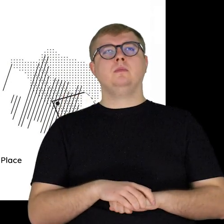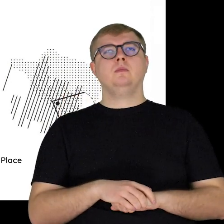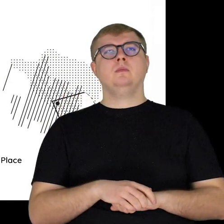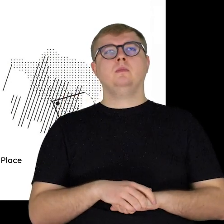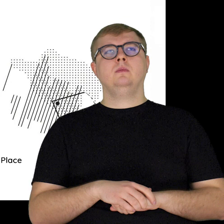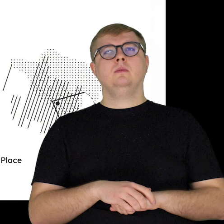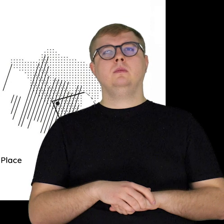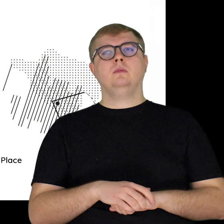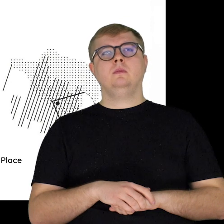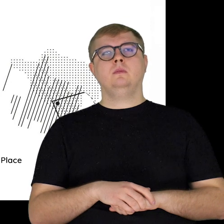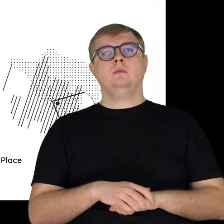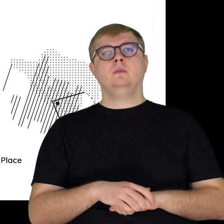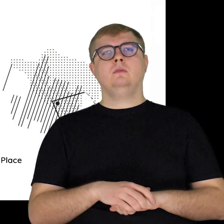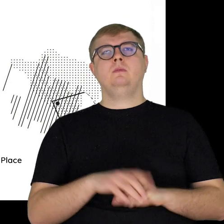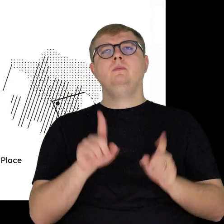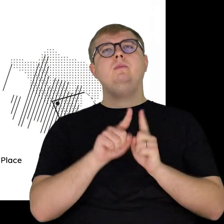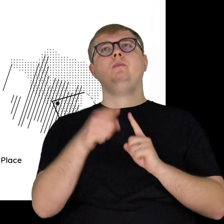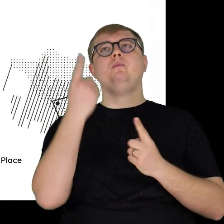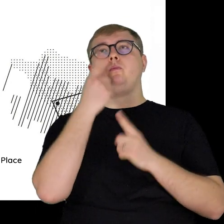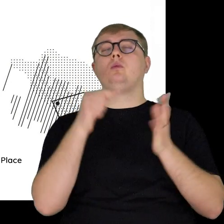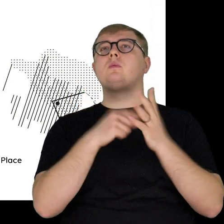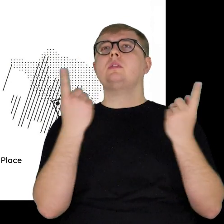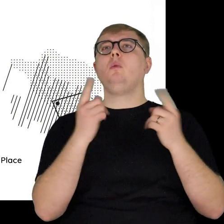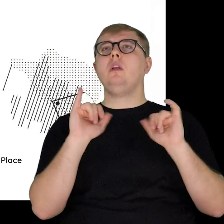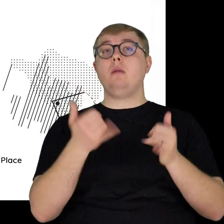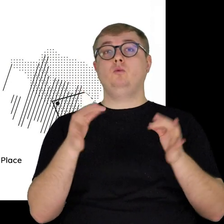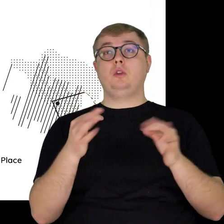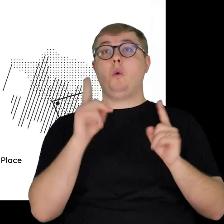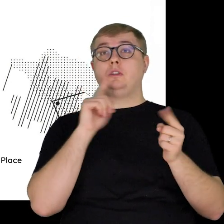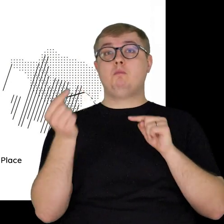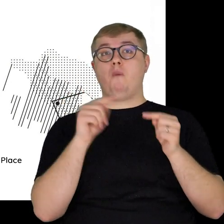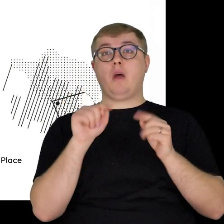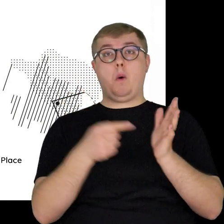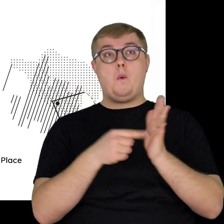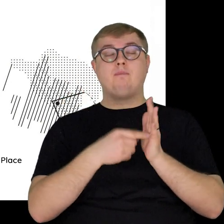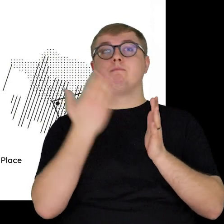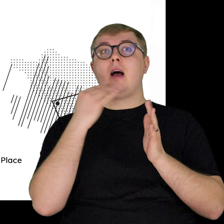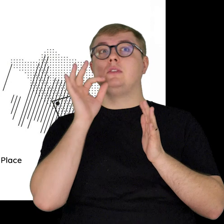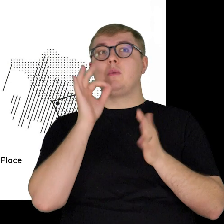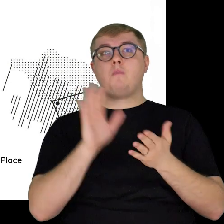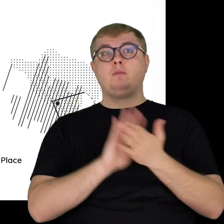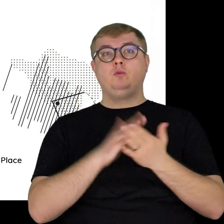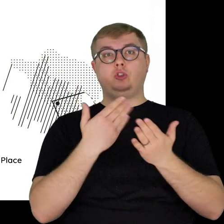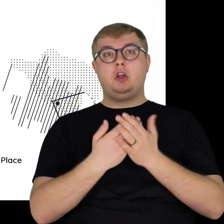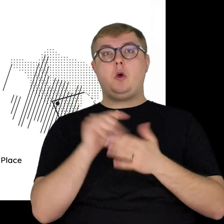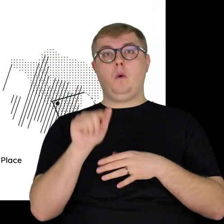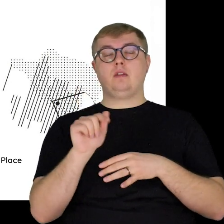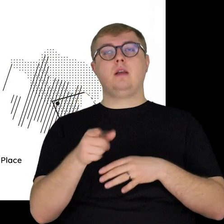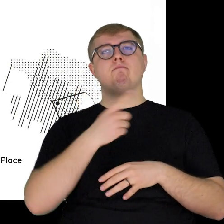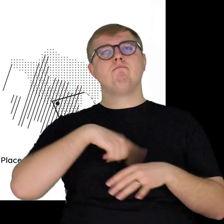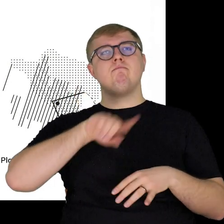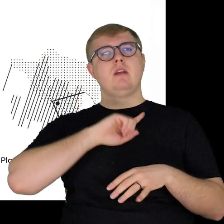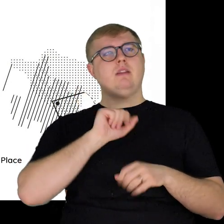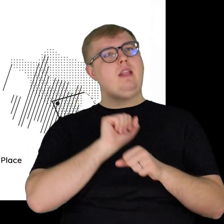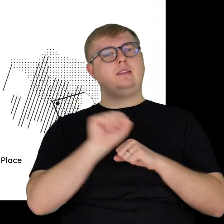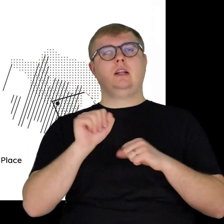today is the talk that we are doing right now is a very good example for this, that obviously we are here in